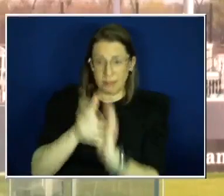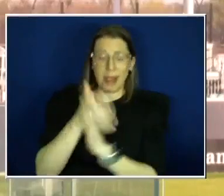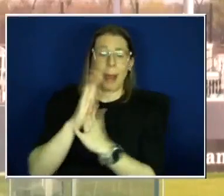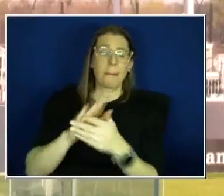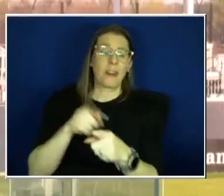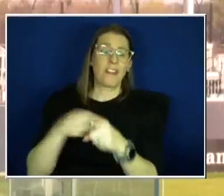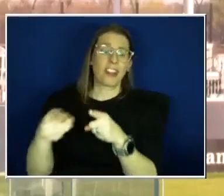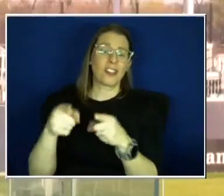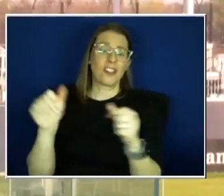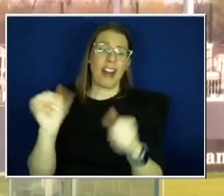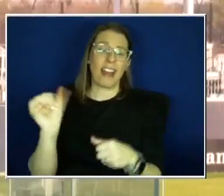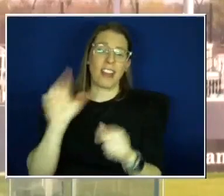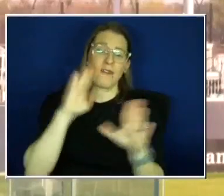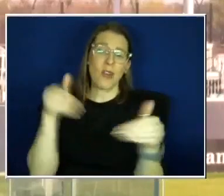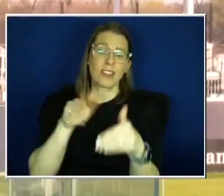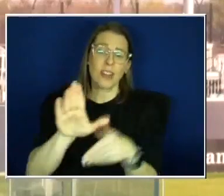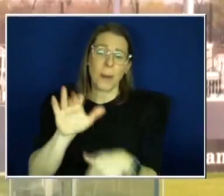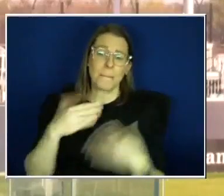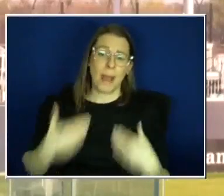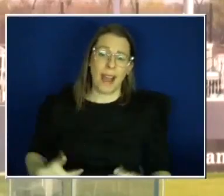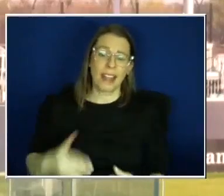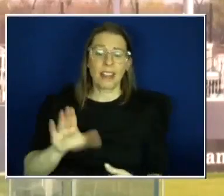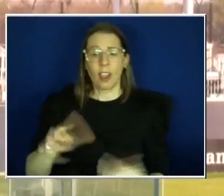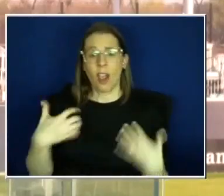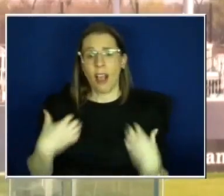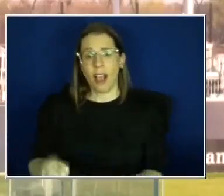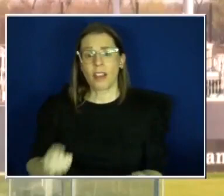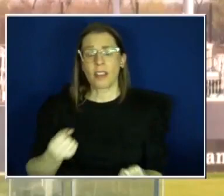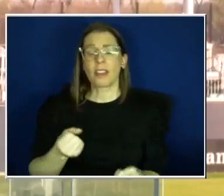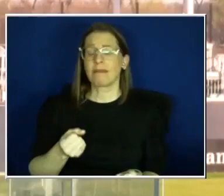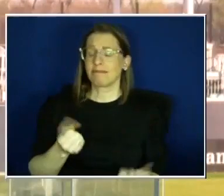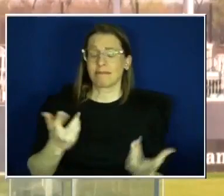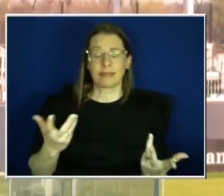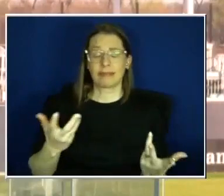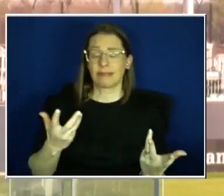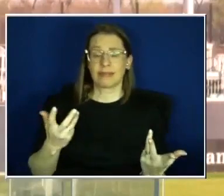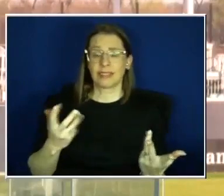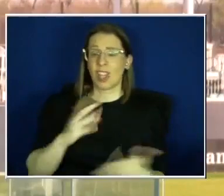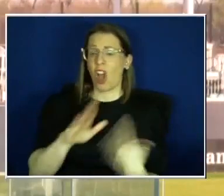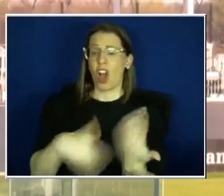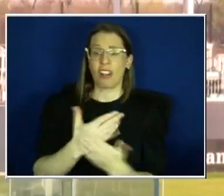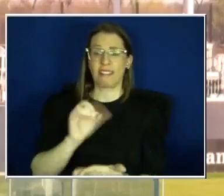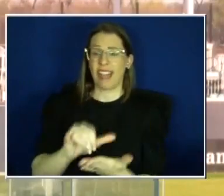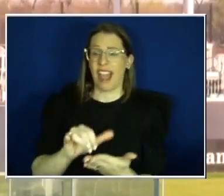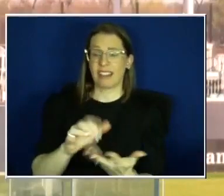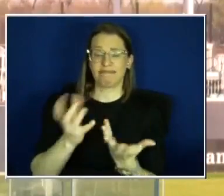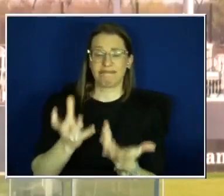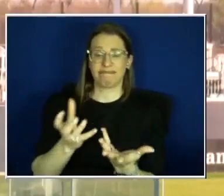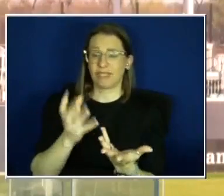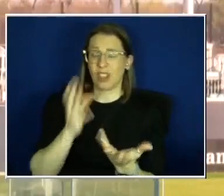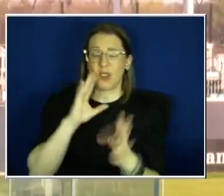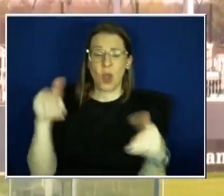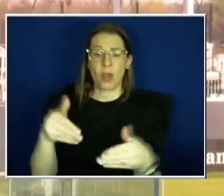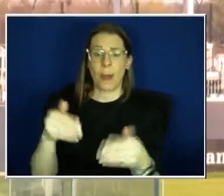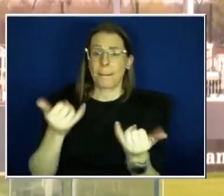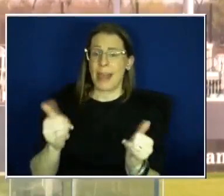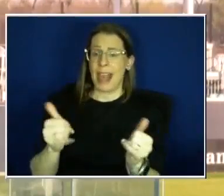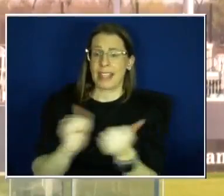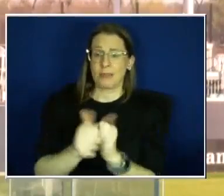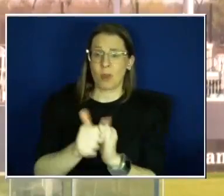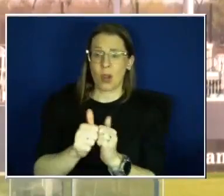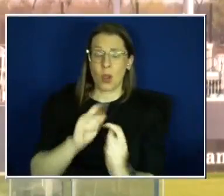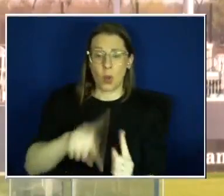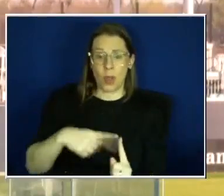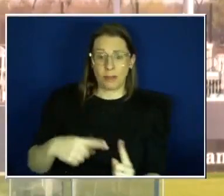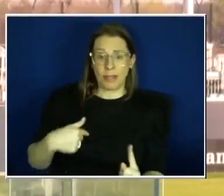on their bodies and their health and their recovery and just focus on playing sports, which when I was a